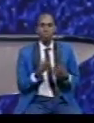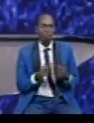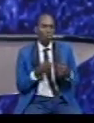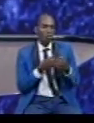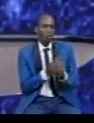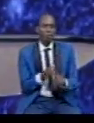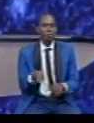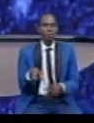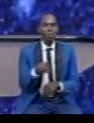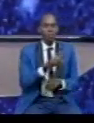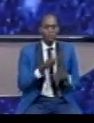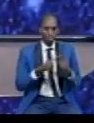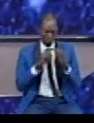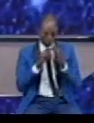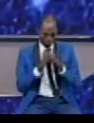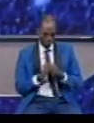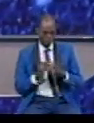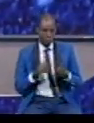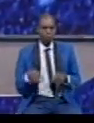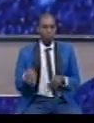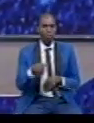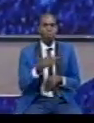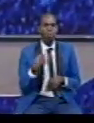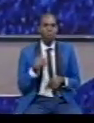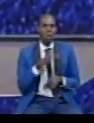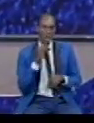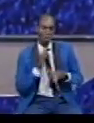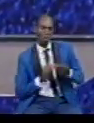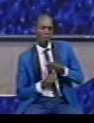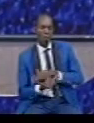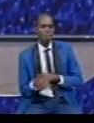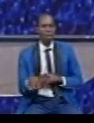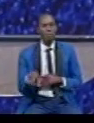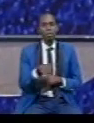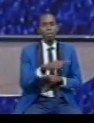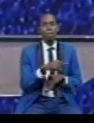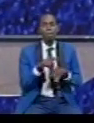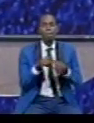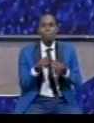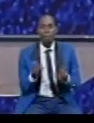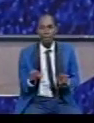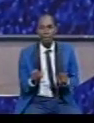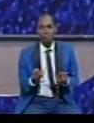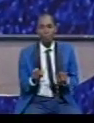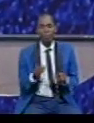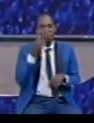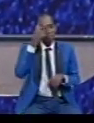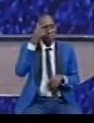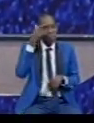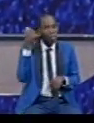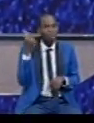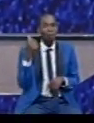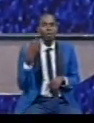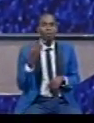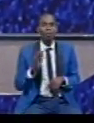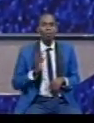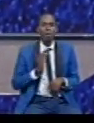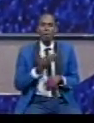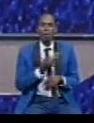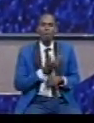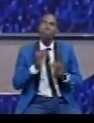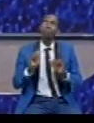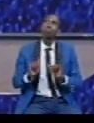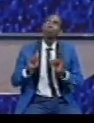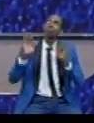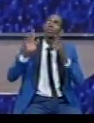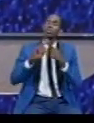we bow to them. And we're subjected to them. But because of our commitment to the